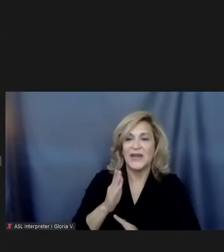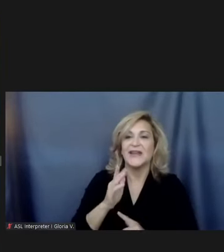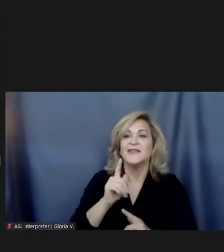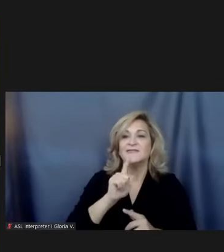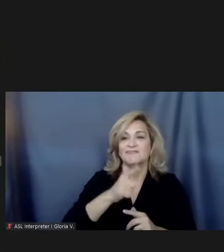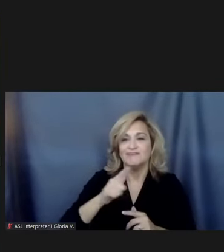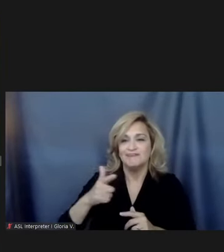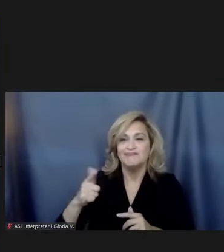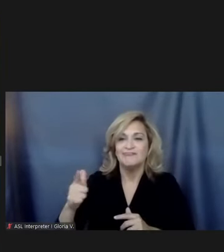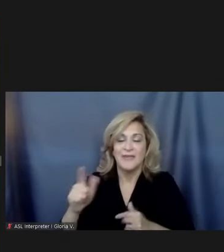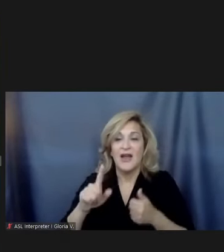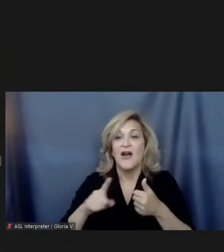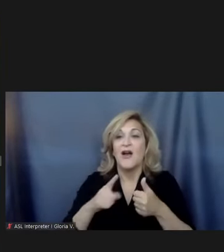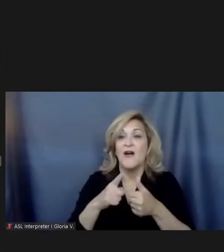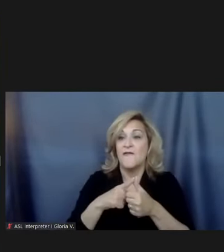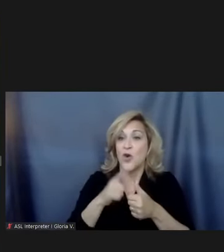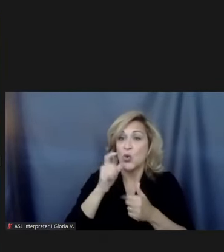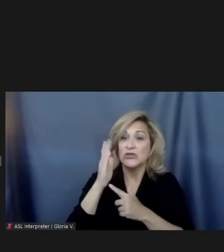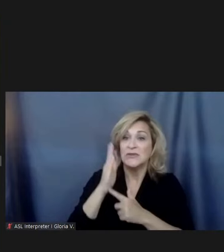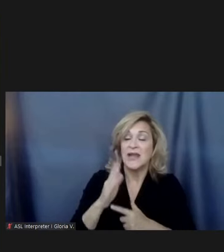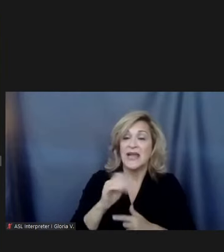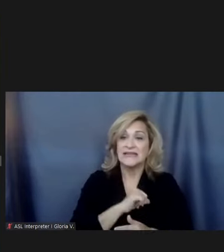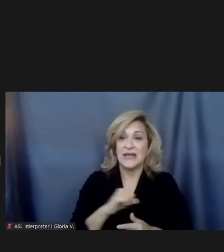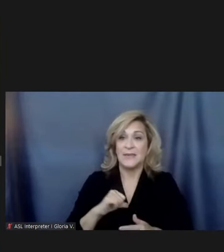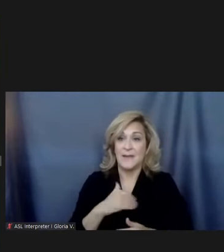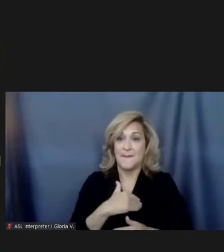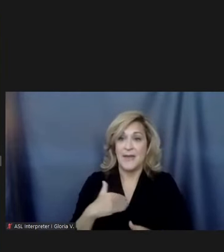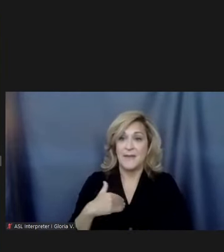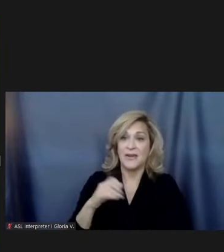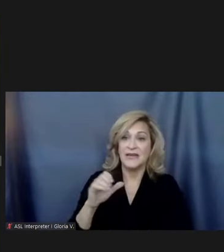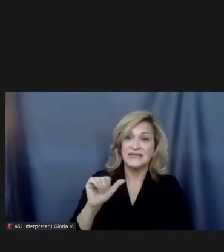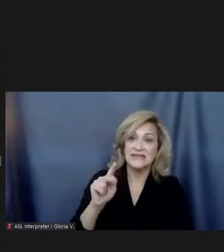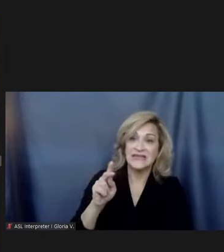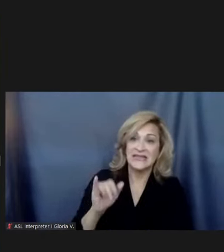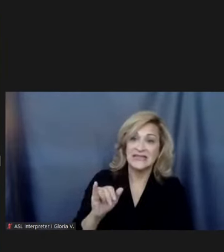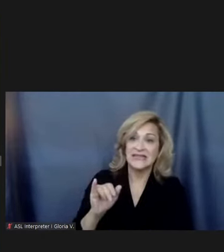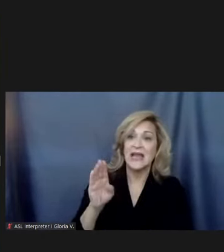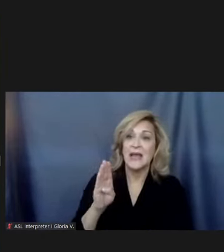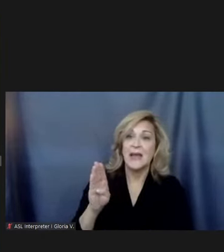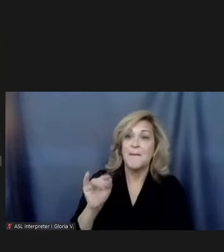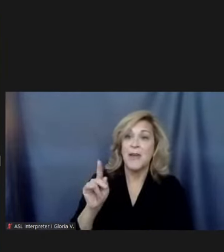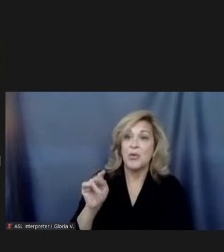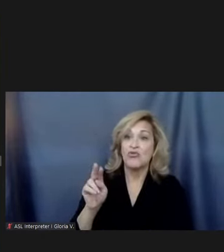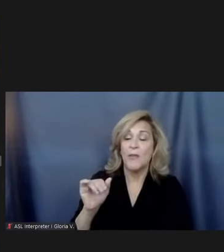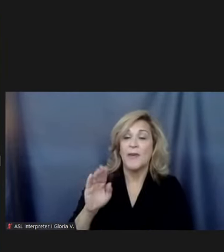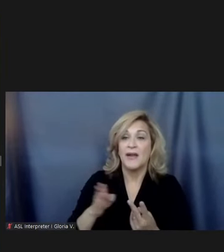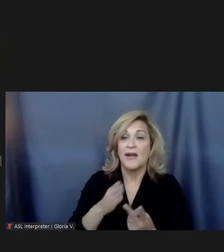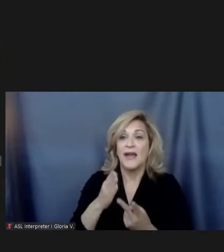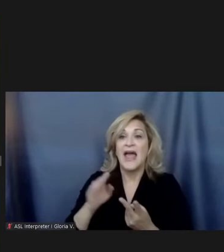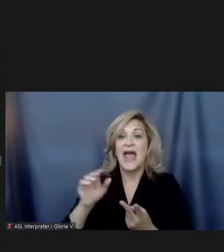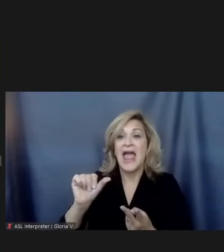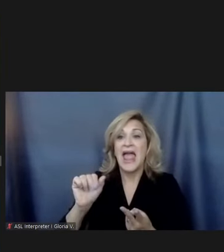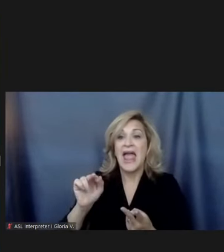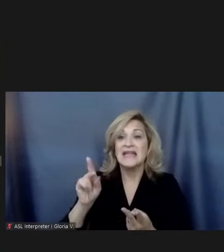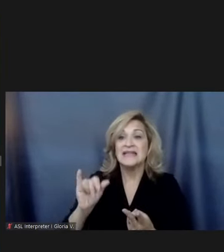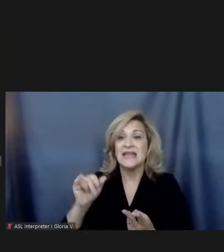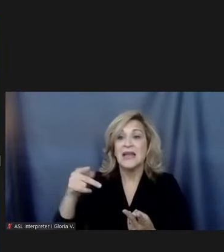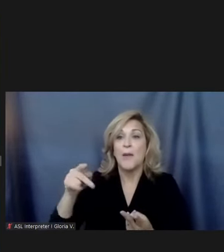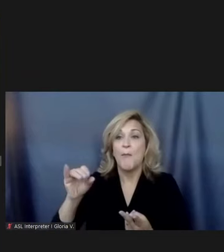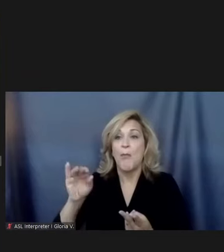Our first speaker is Assemblymember Stacy Feferamato, followed by Andy Pollack.